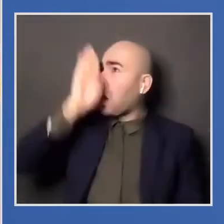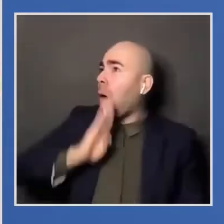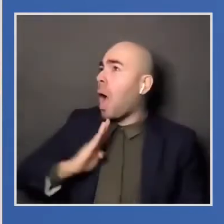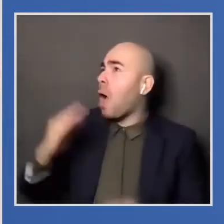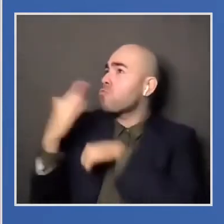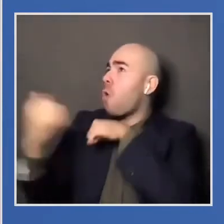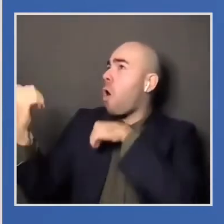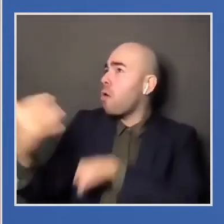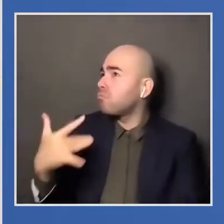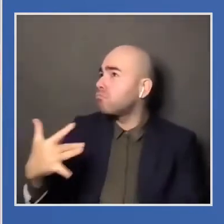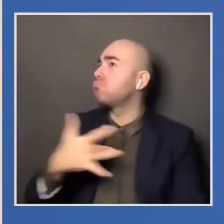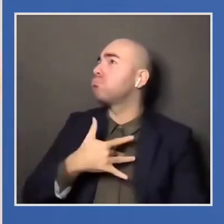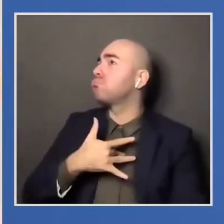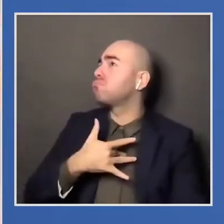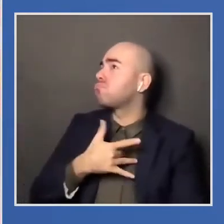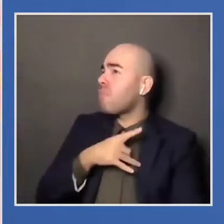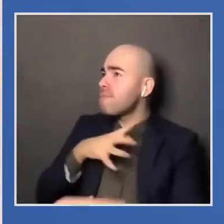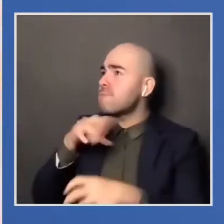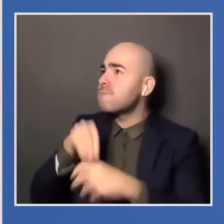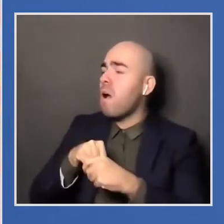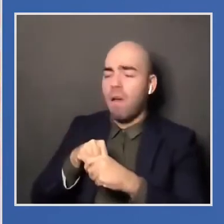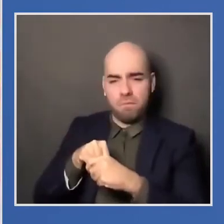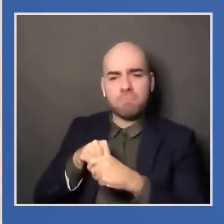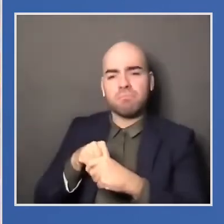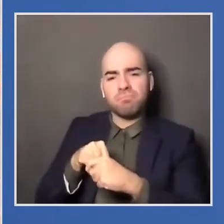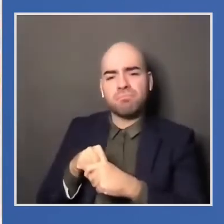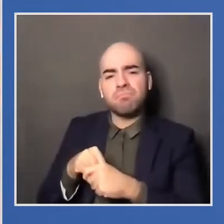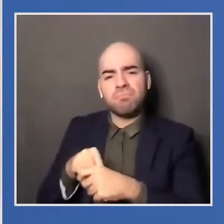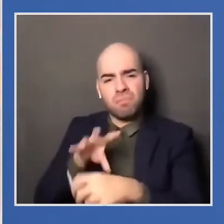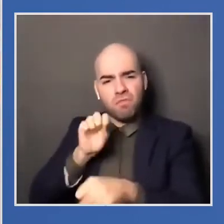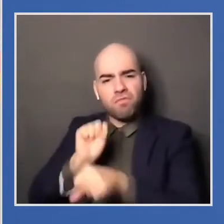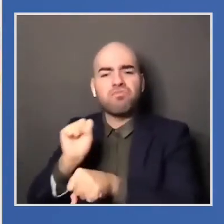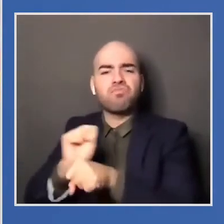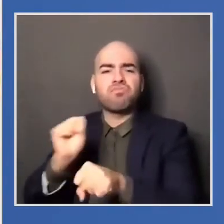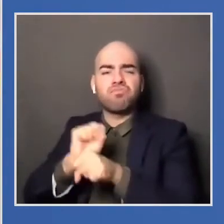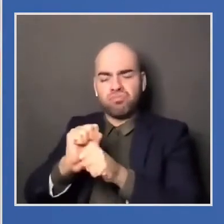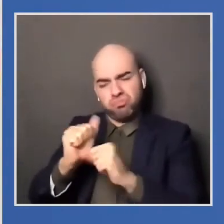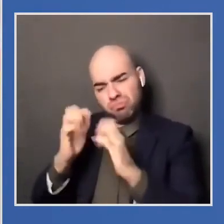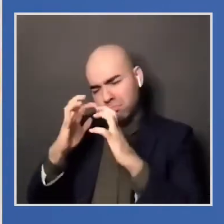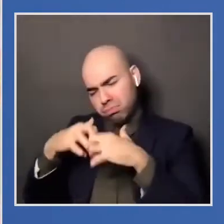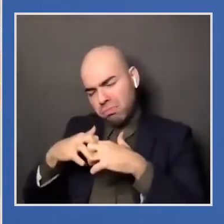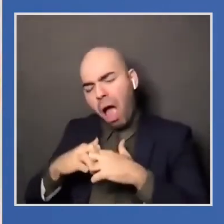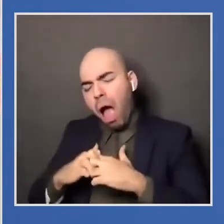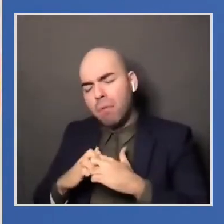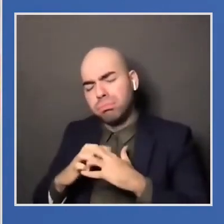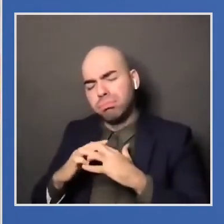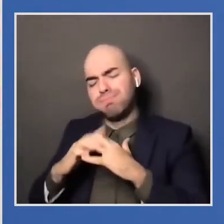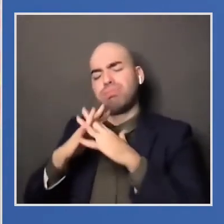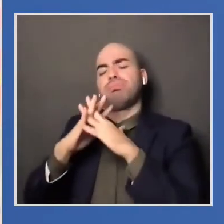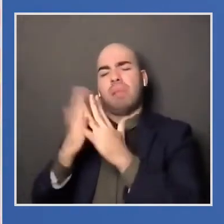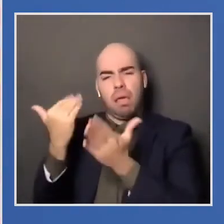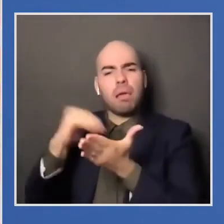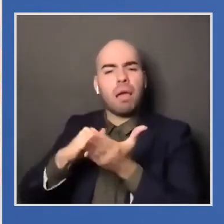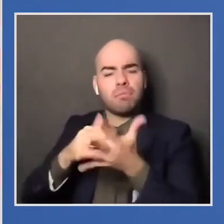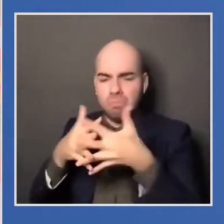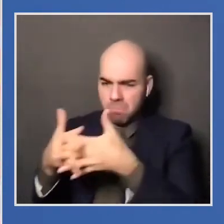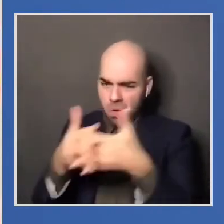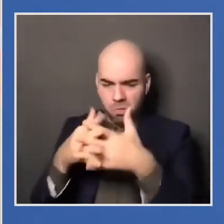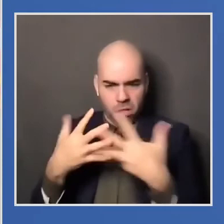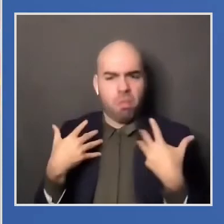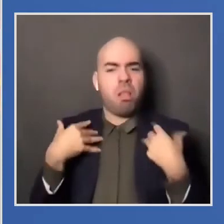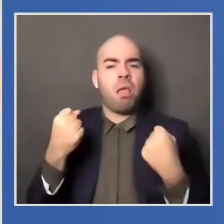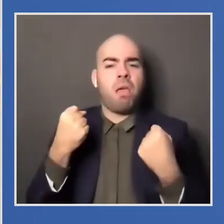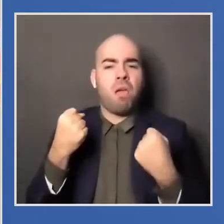votes, we must free ourselves from the forces of darkness, from the forces of division, and the forces